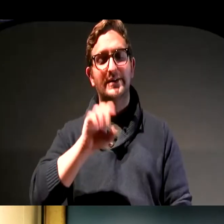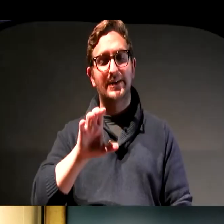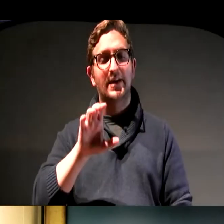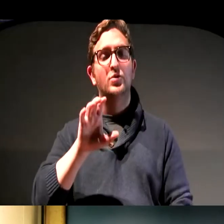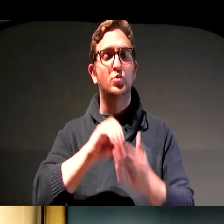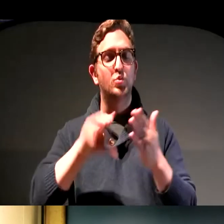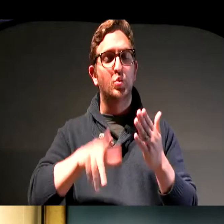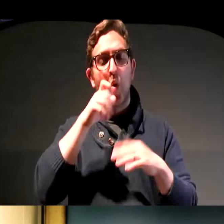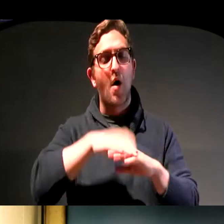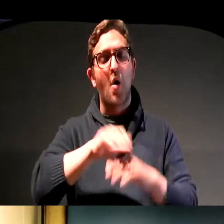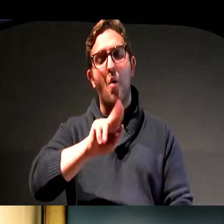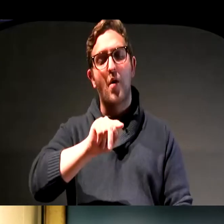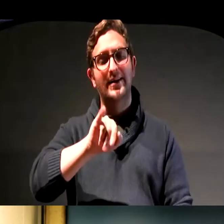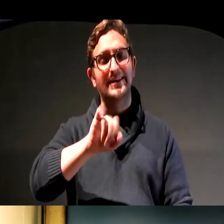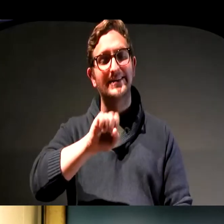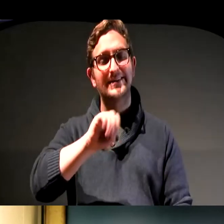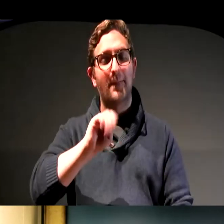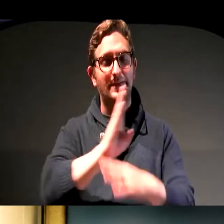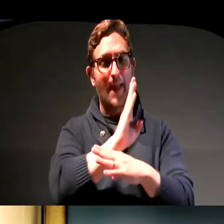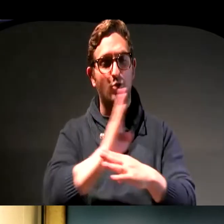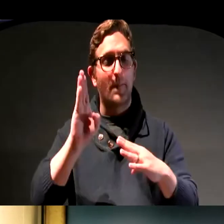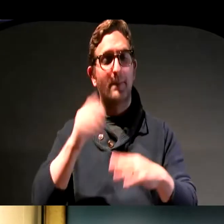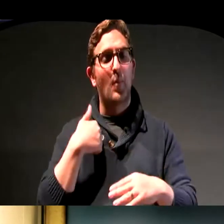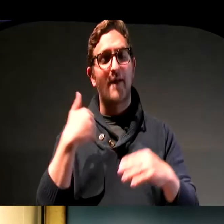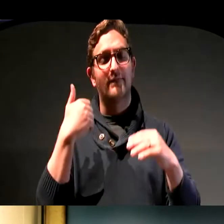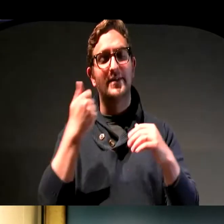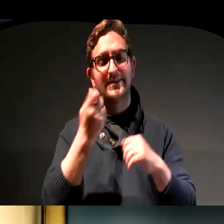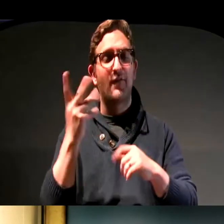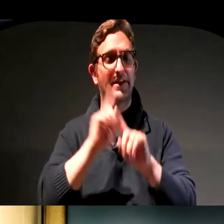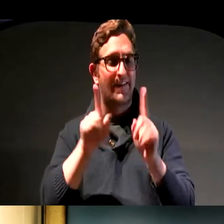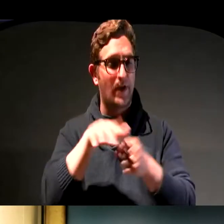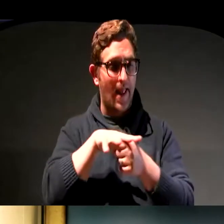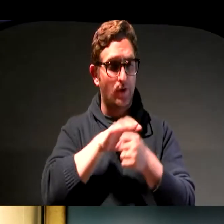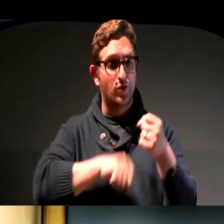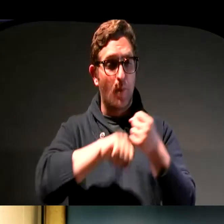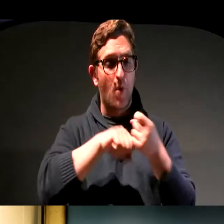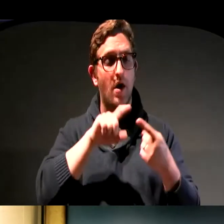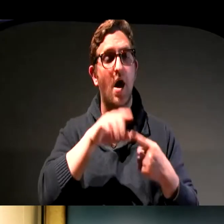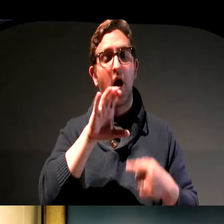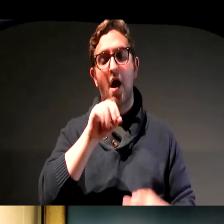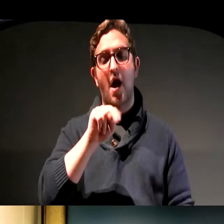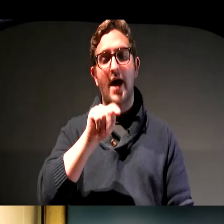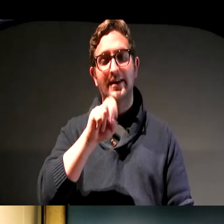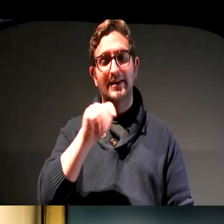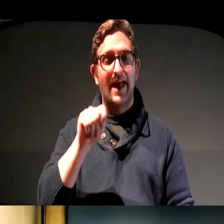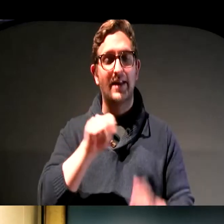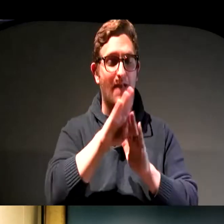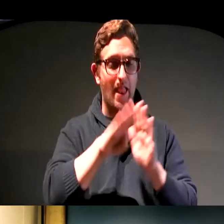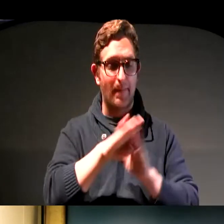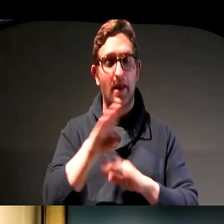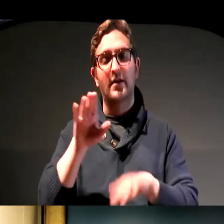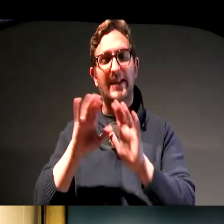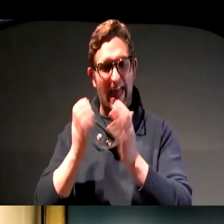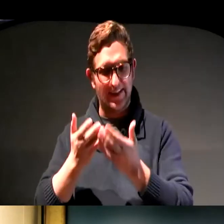spectrum. We have 4 different areas where we support them. We do some content through curriculum development and classes. We